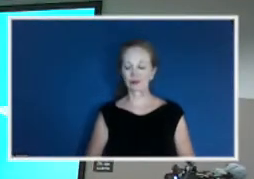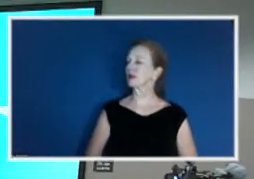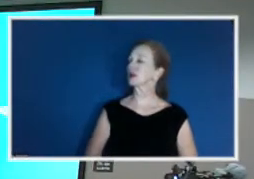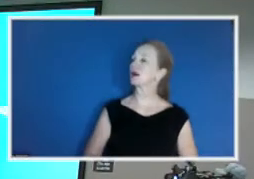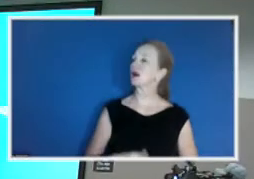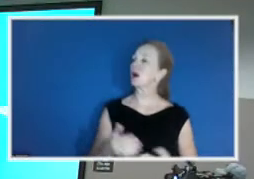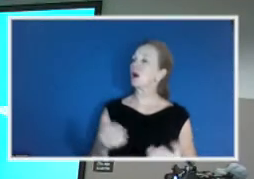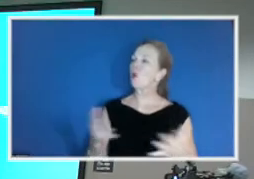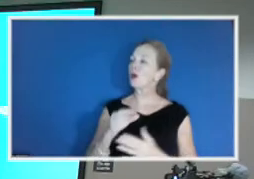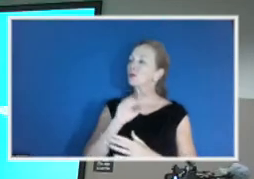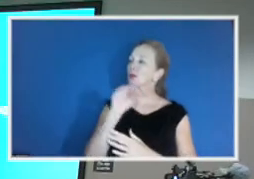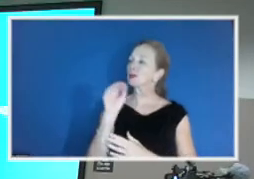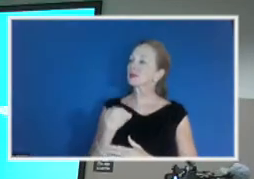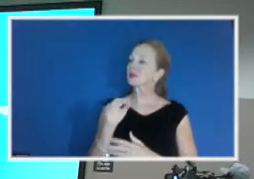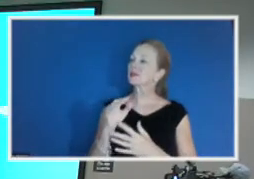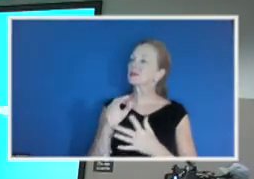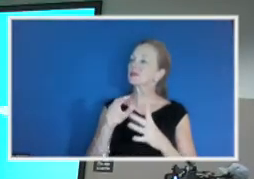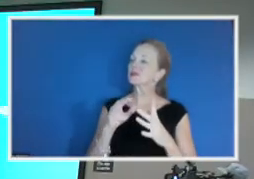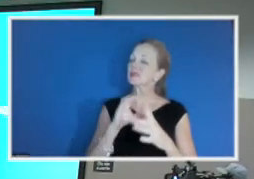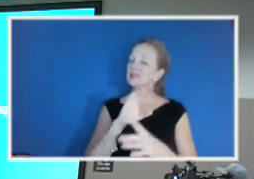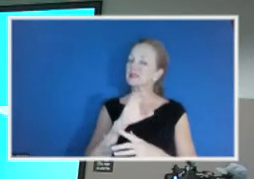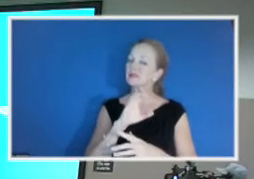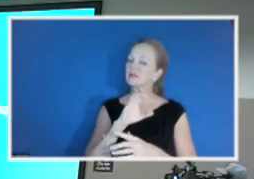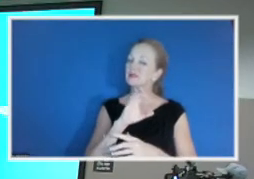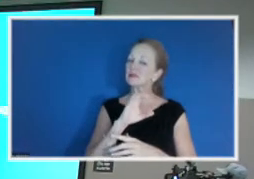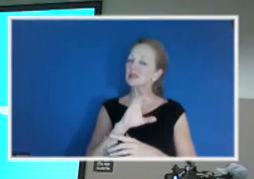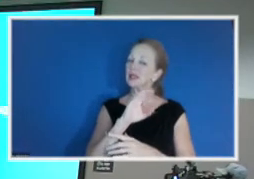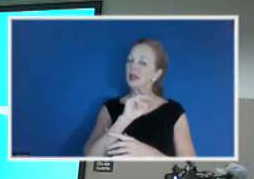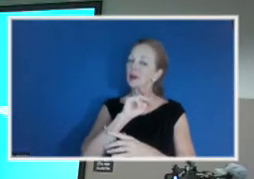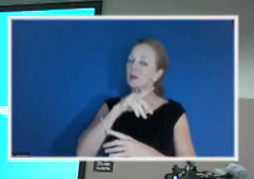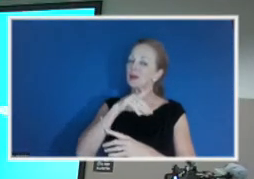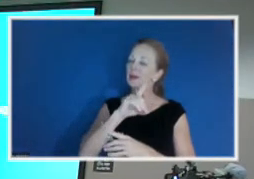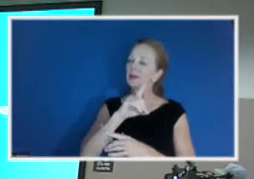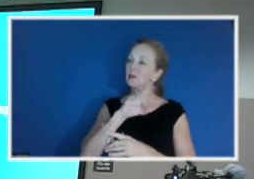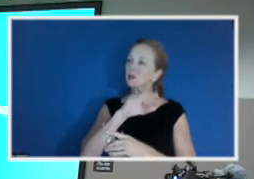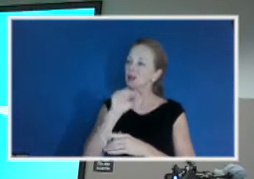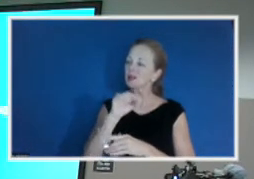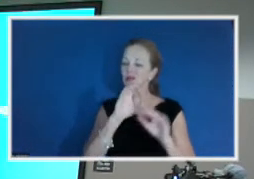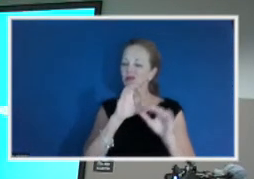color, black or brown? Right now we have about